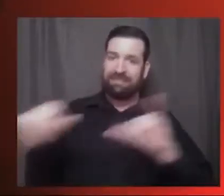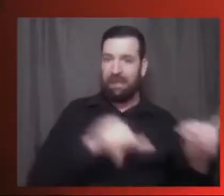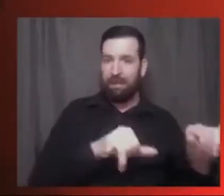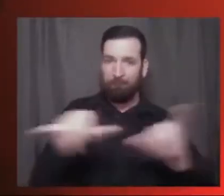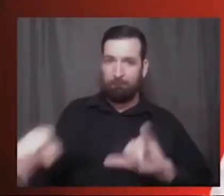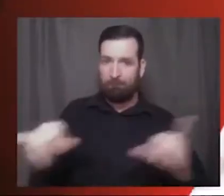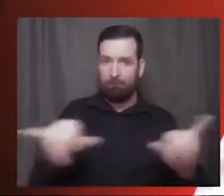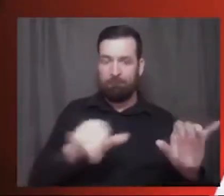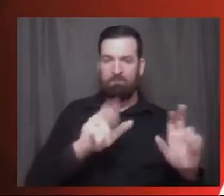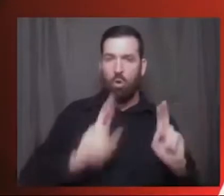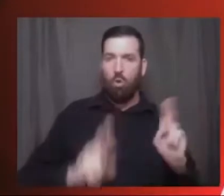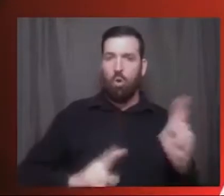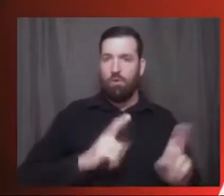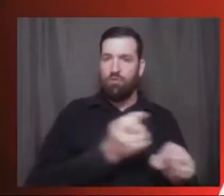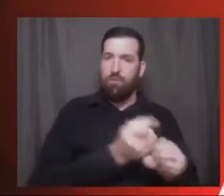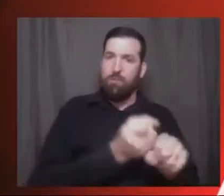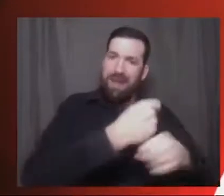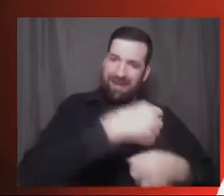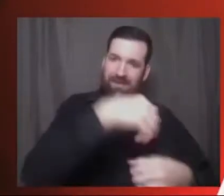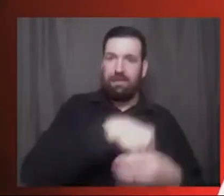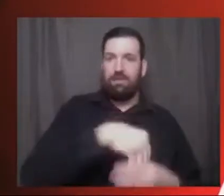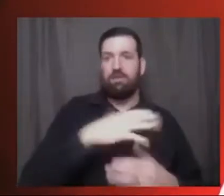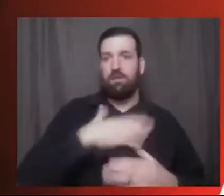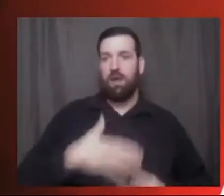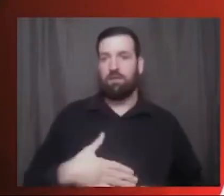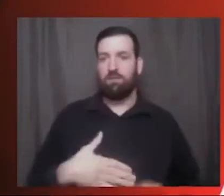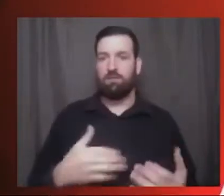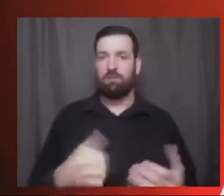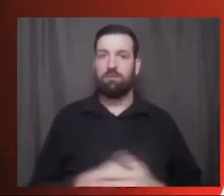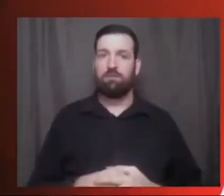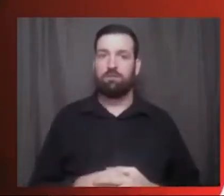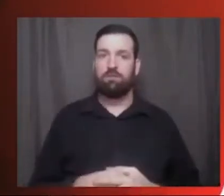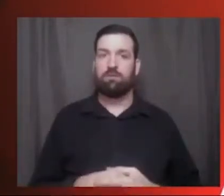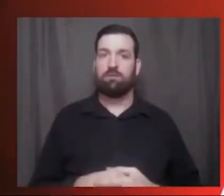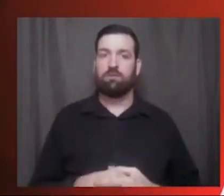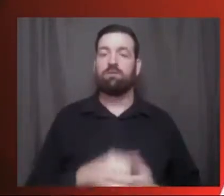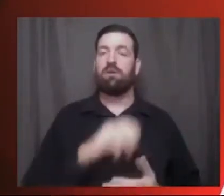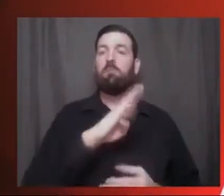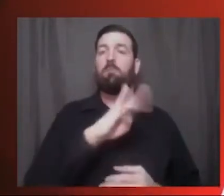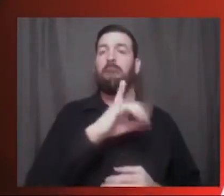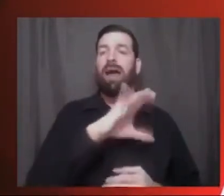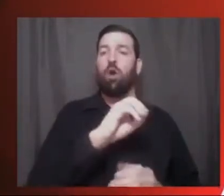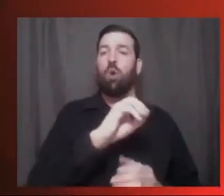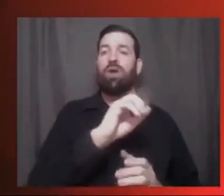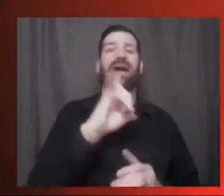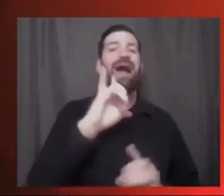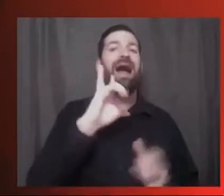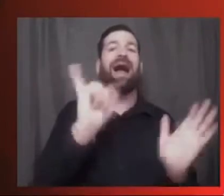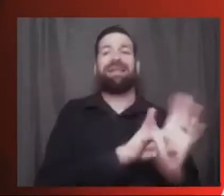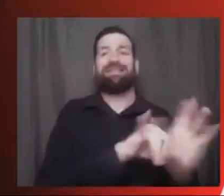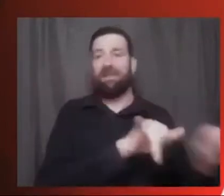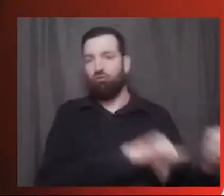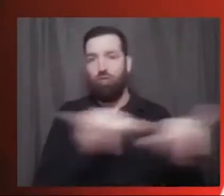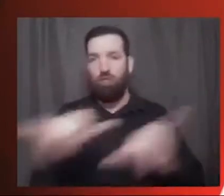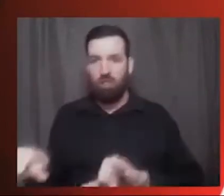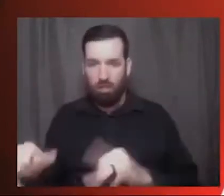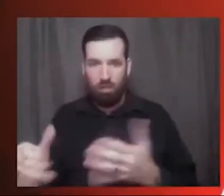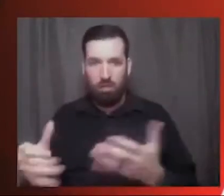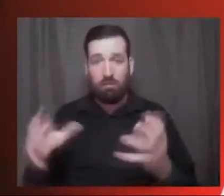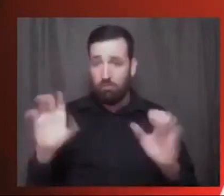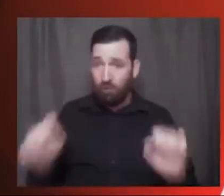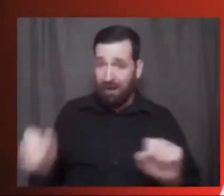body. Okay. Okay, so that would be bioidentical hormone. So you can make a bioidentical hormone